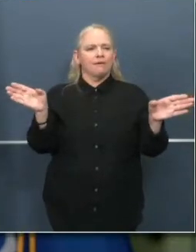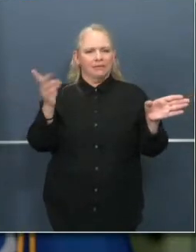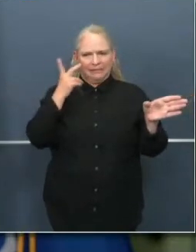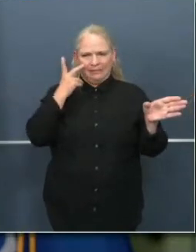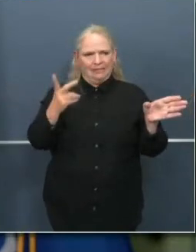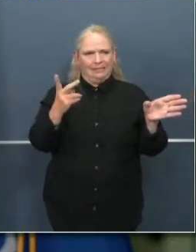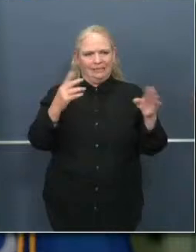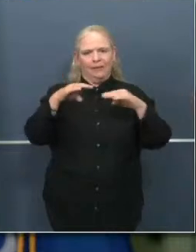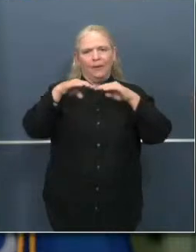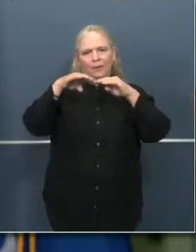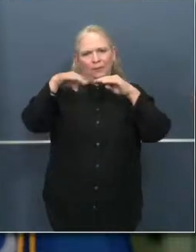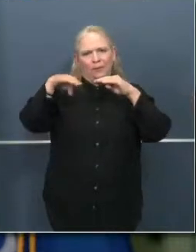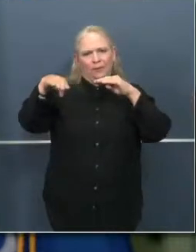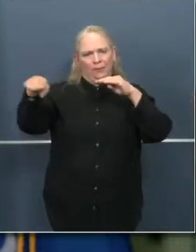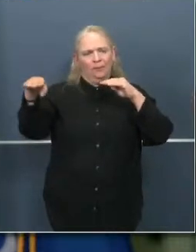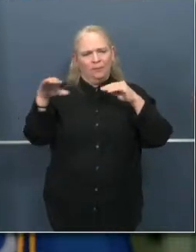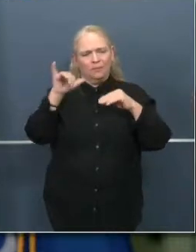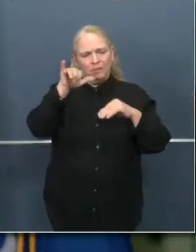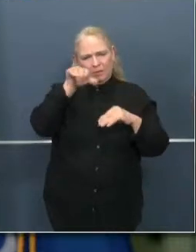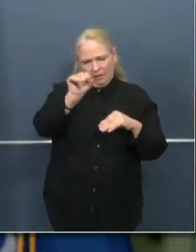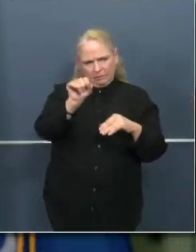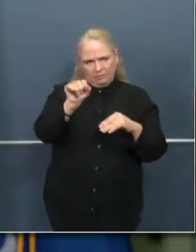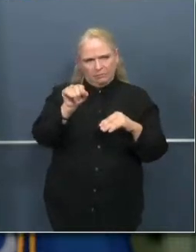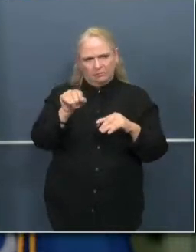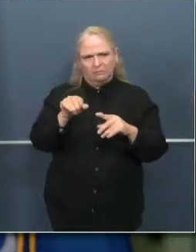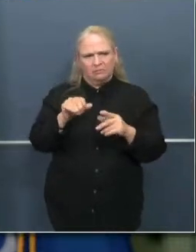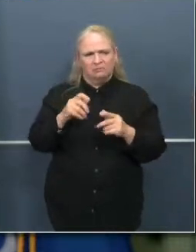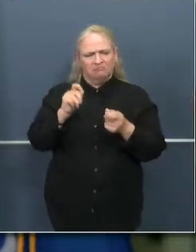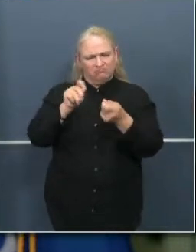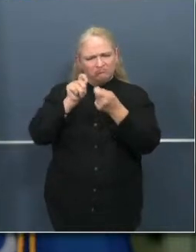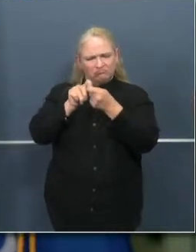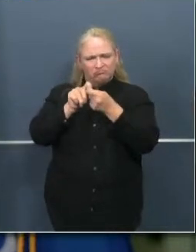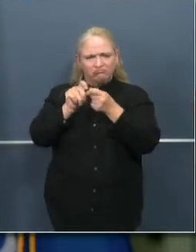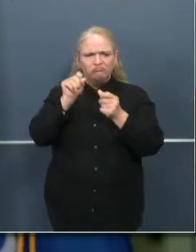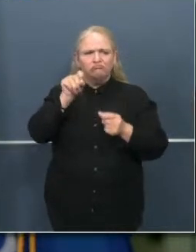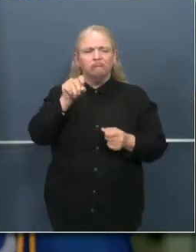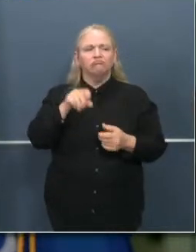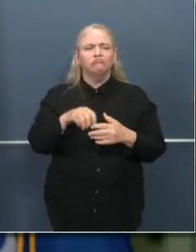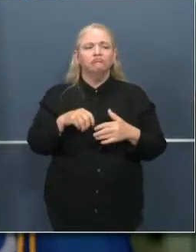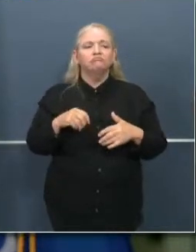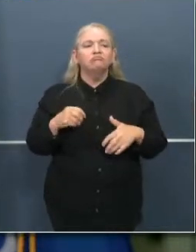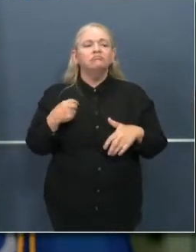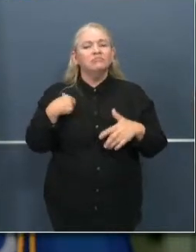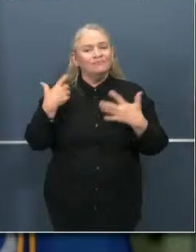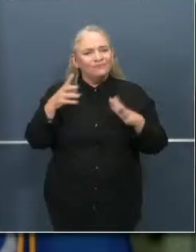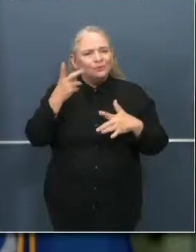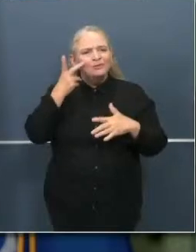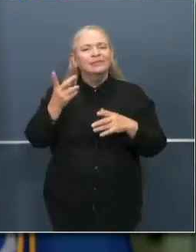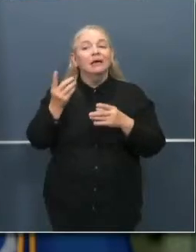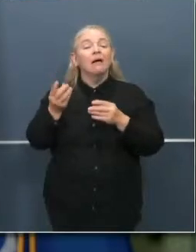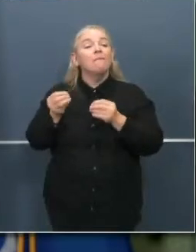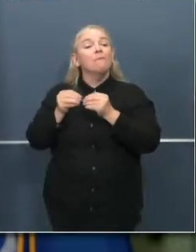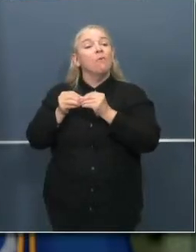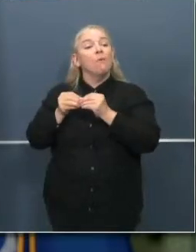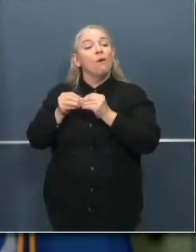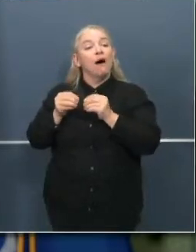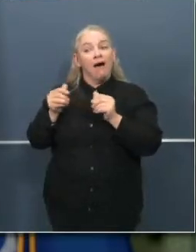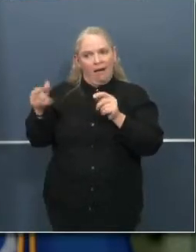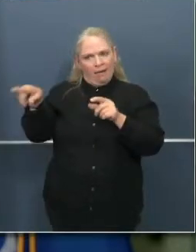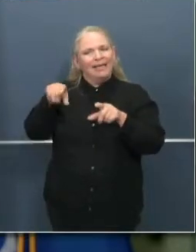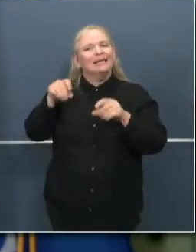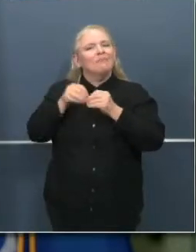in testing now over 100,000 a day and an increase in positivity rates, we are not seeing a commensurate increase